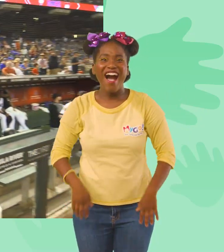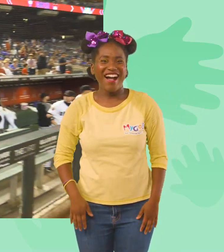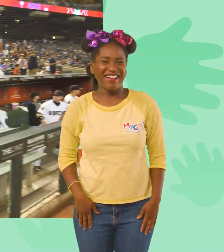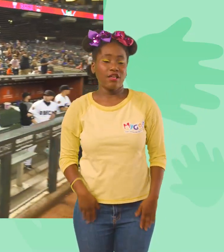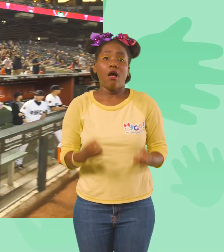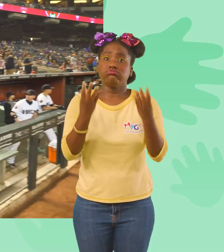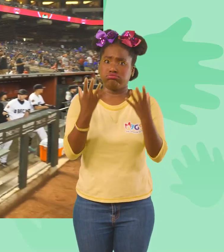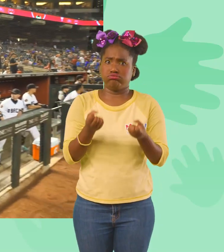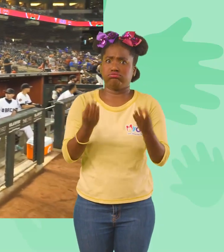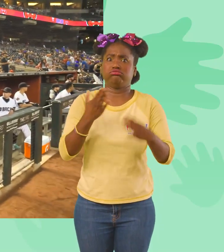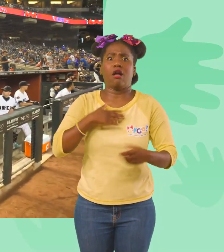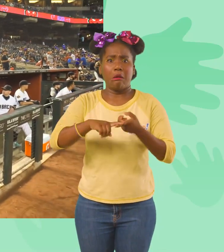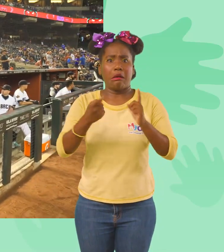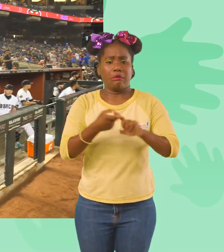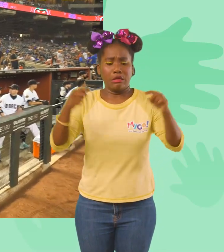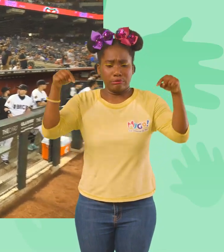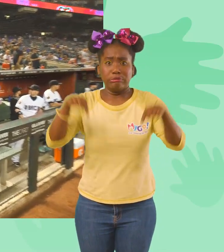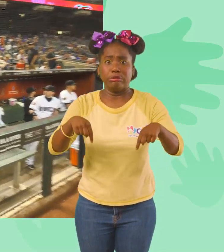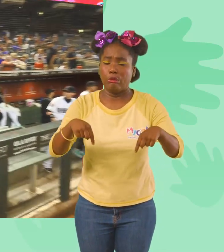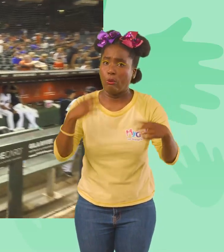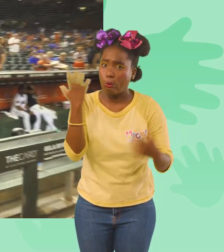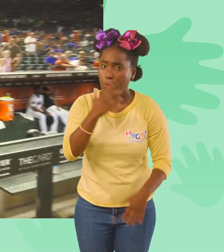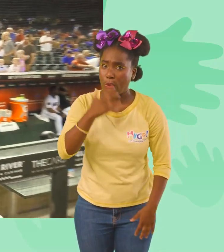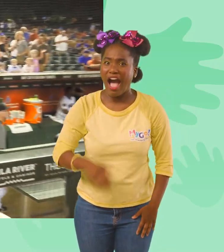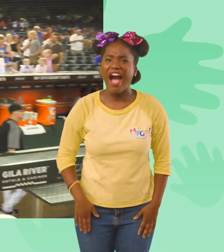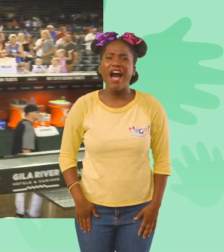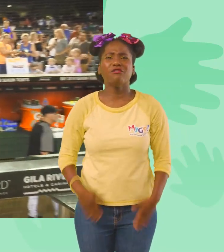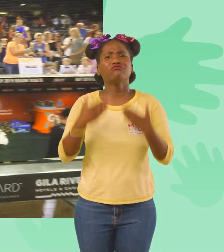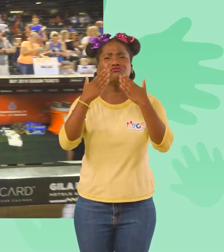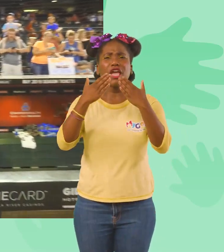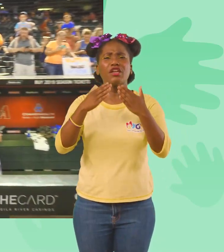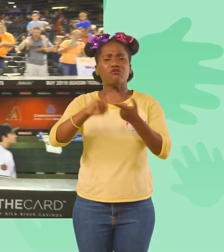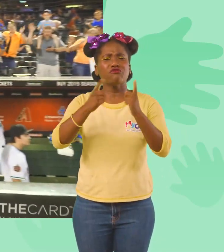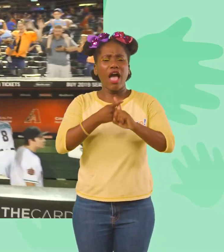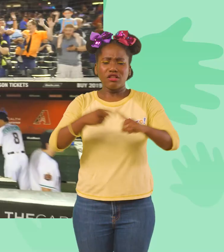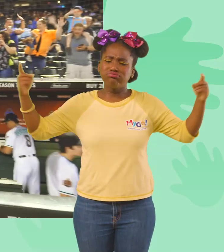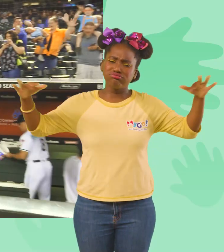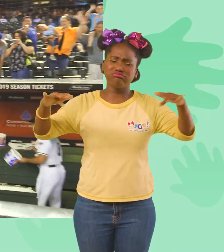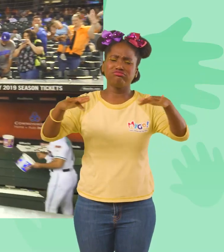Whoa, a bunch of my friends. Wow, they're all so nice for coming.